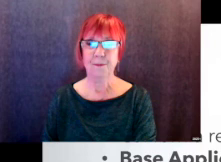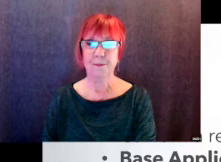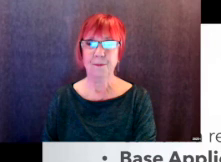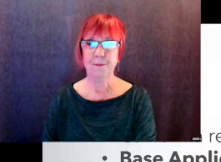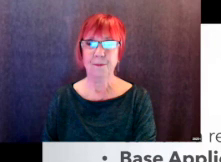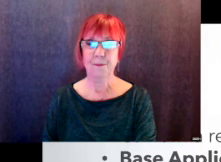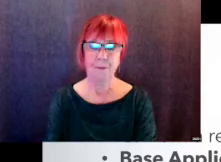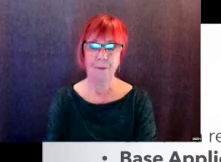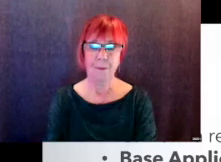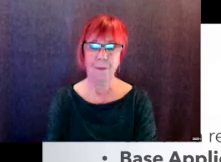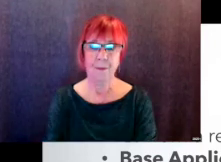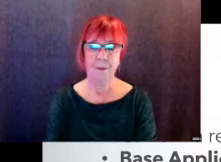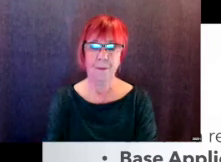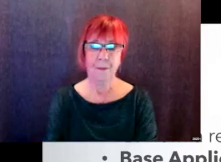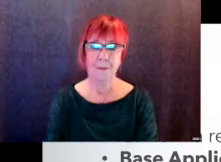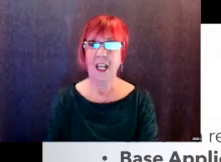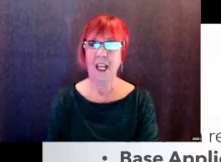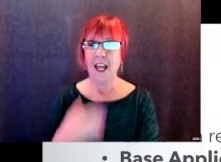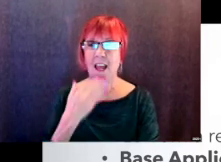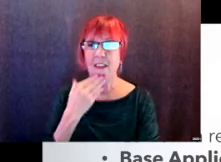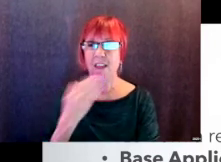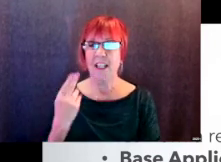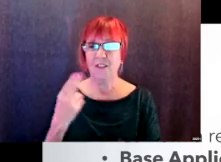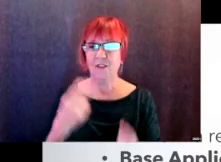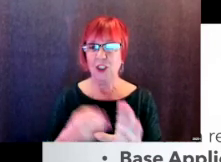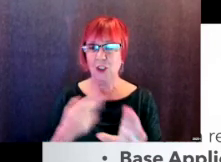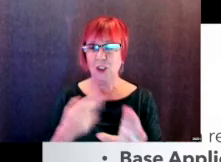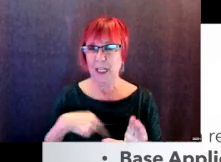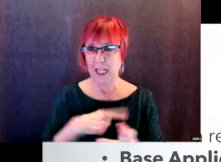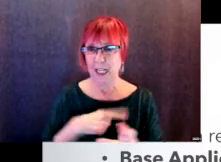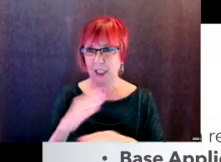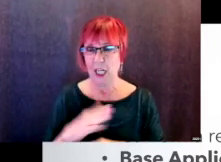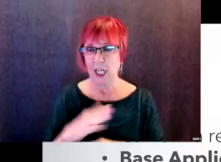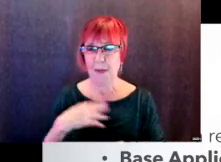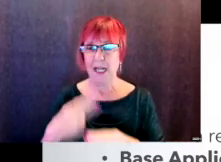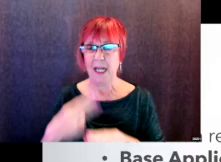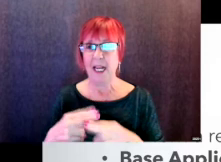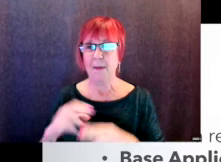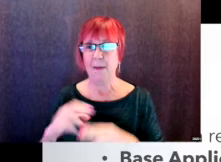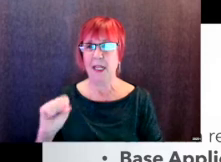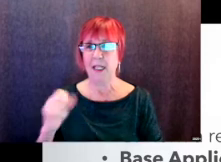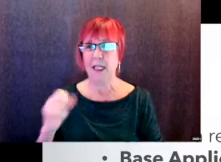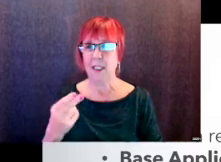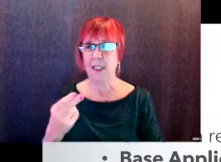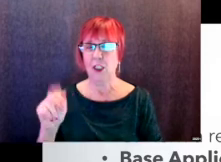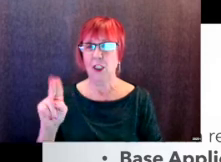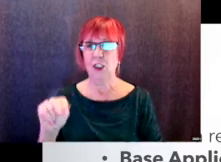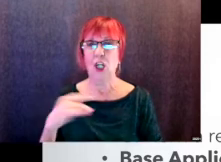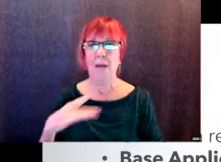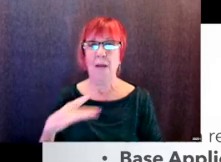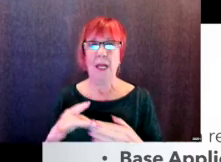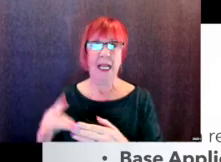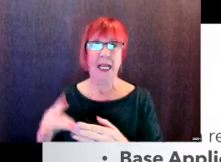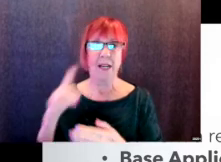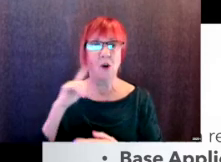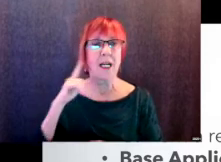must have a household income at or below 300% of the federal poverty